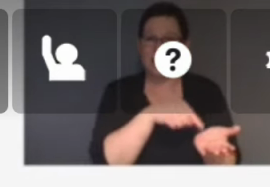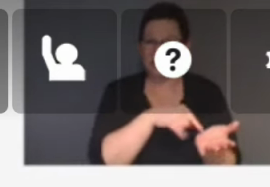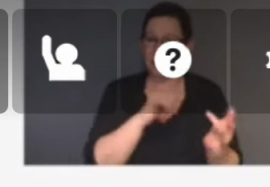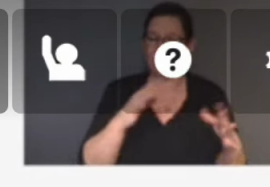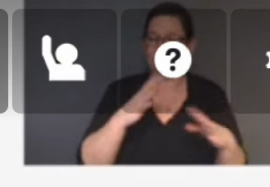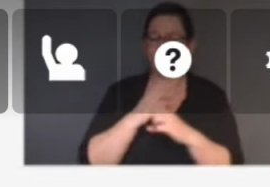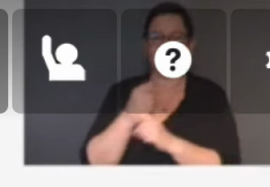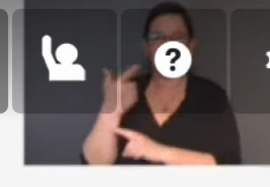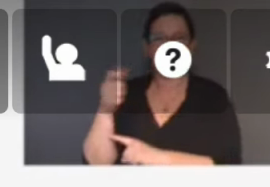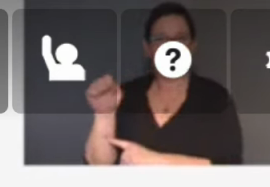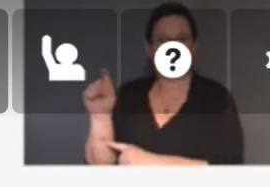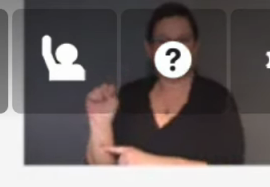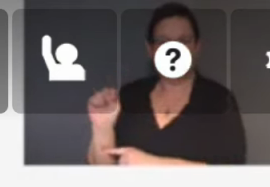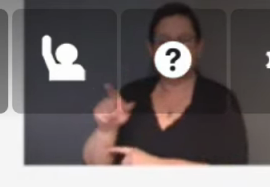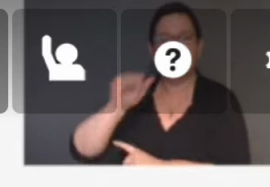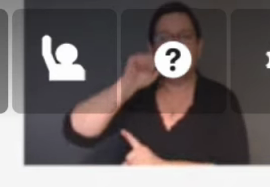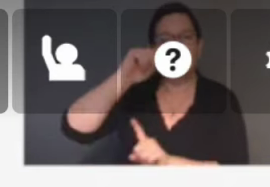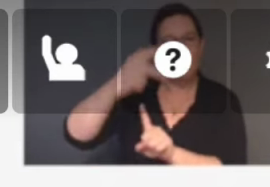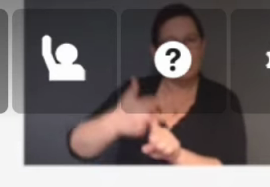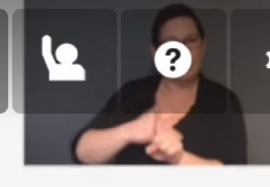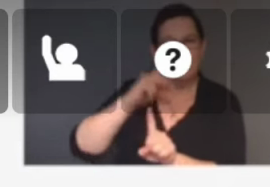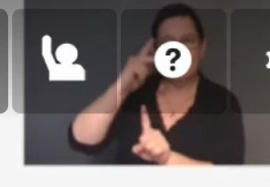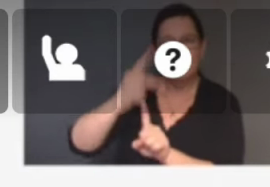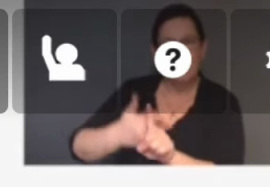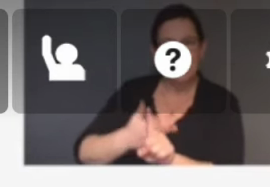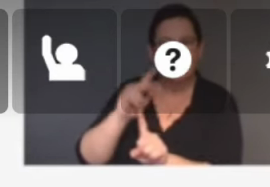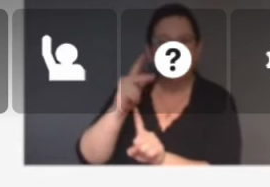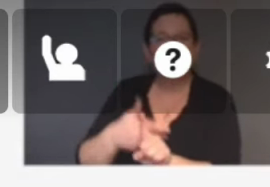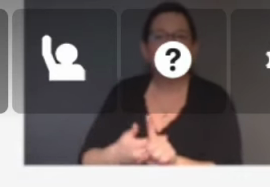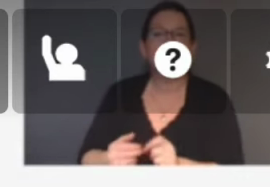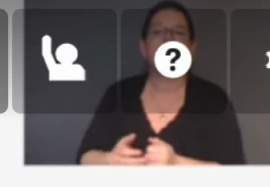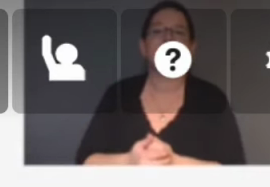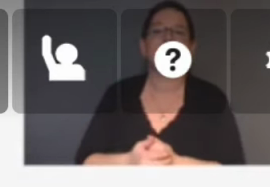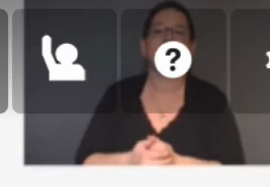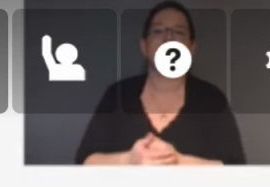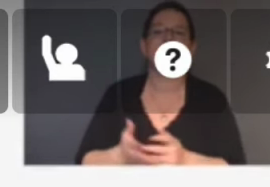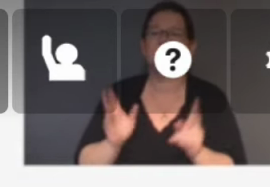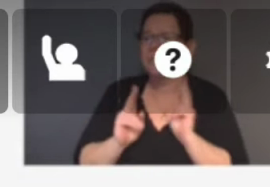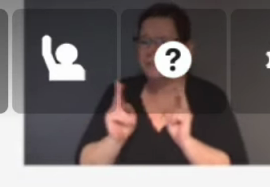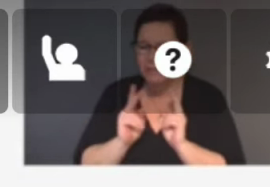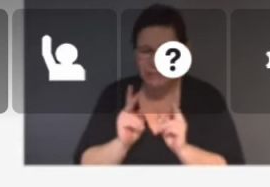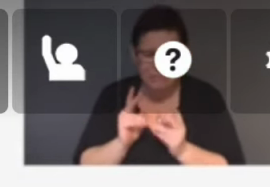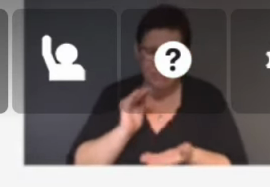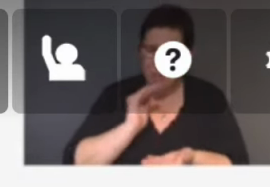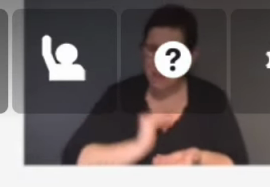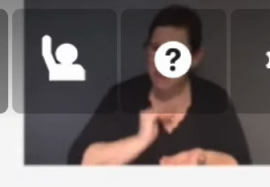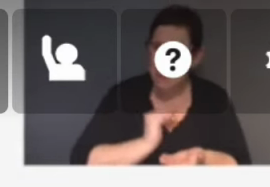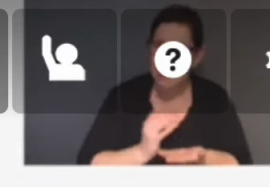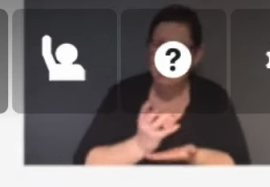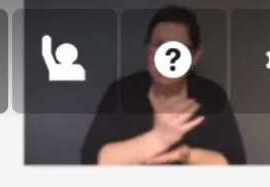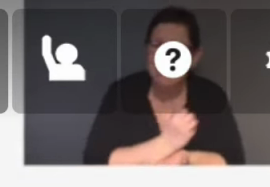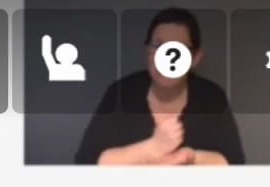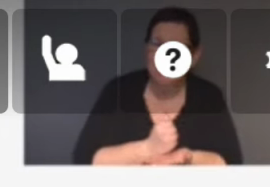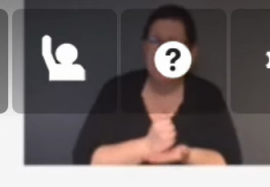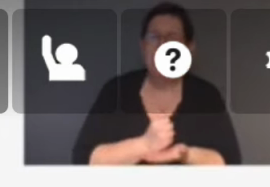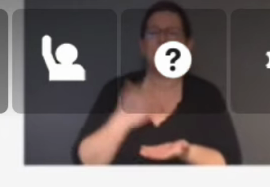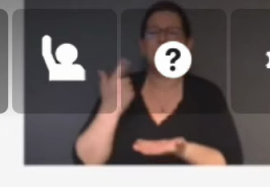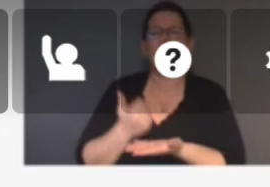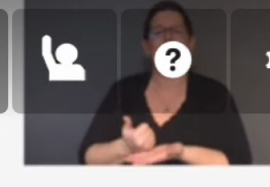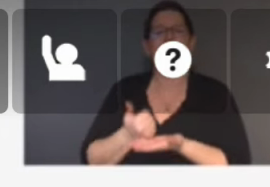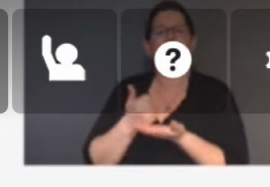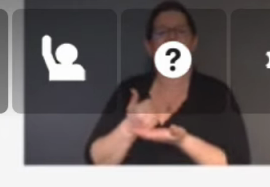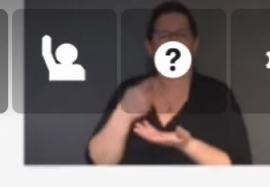It helps offset the GST or HST they pay on goods and services. To get it, all you have